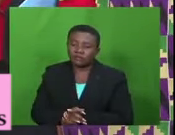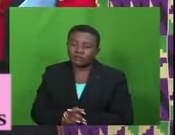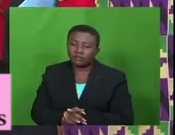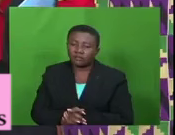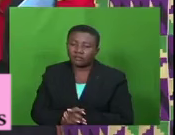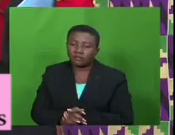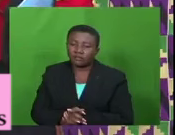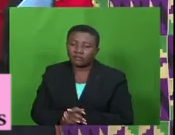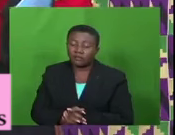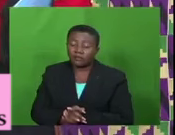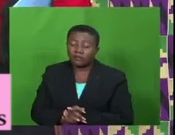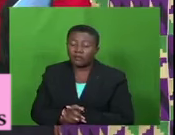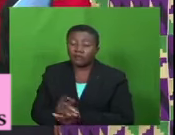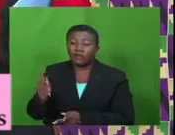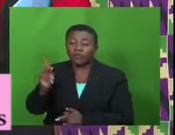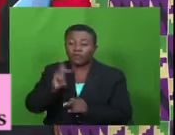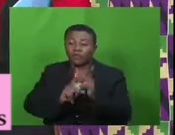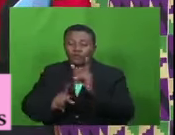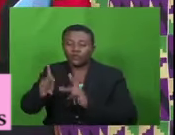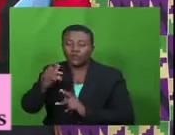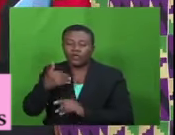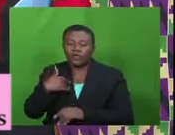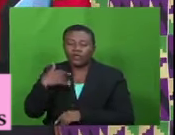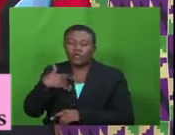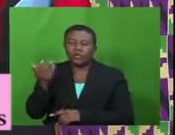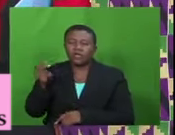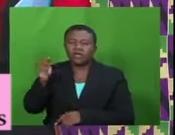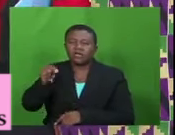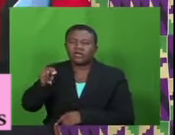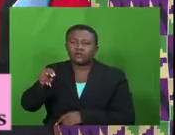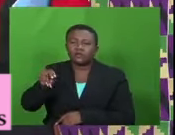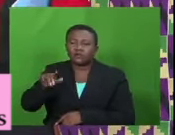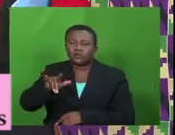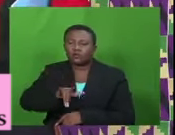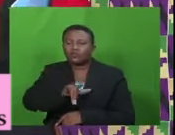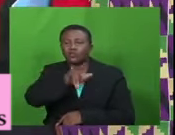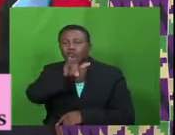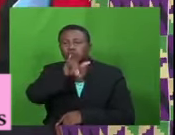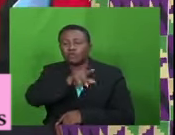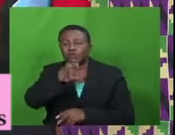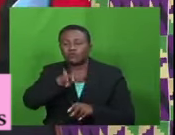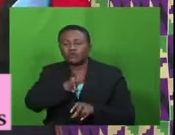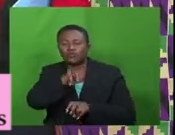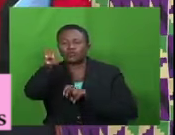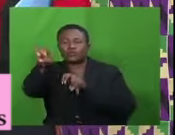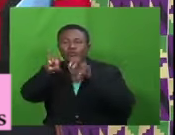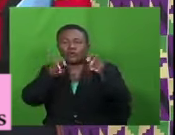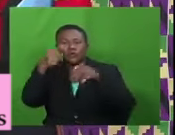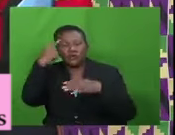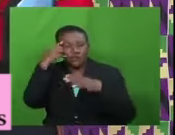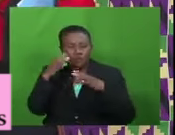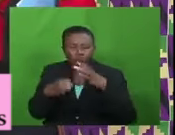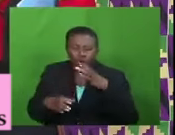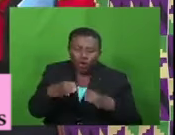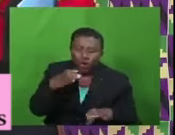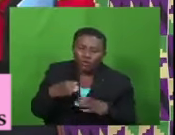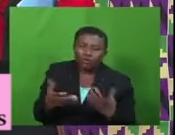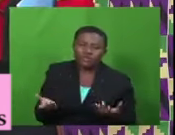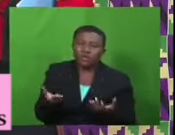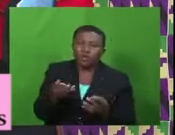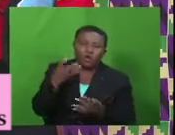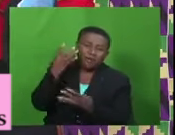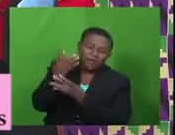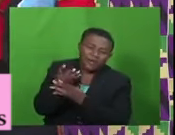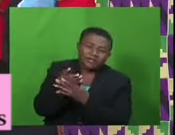means that people have to travel long distances to gain access to courts. As someone who for years earned my living as